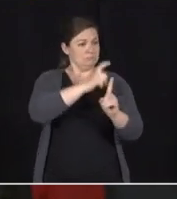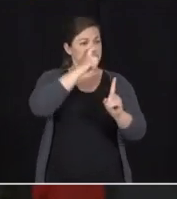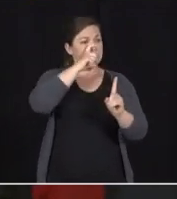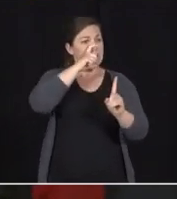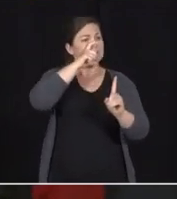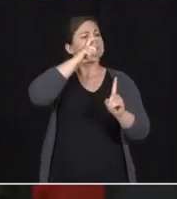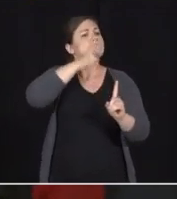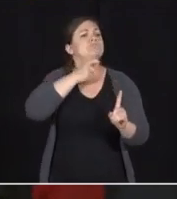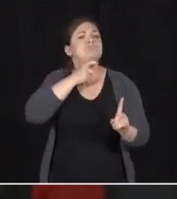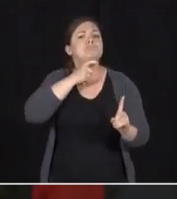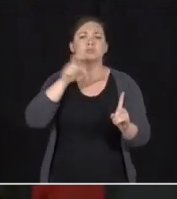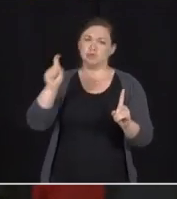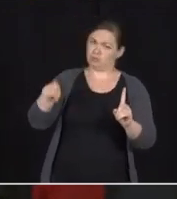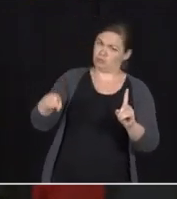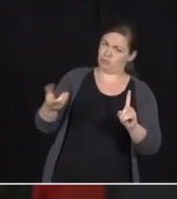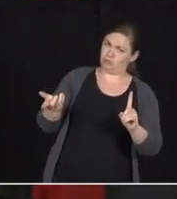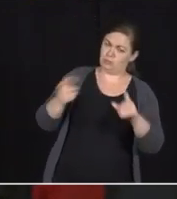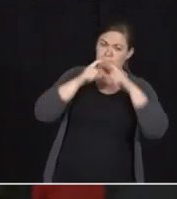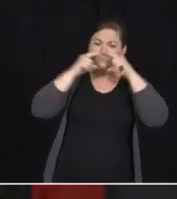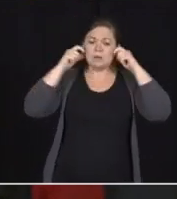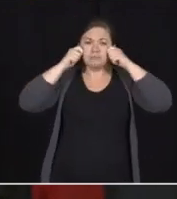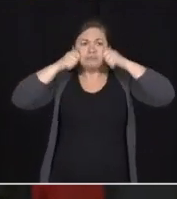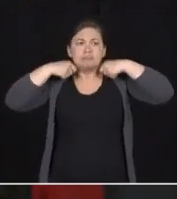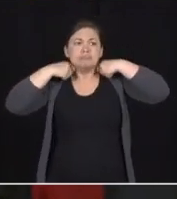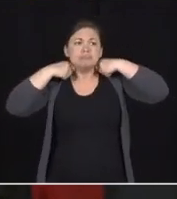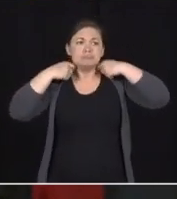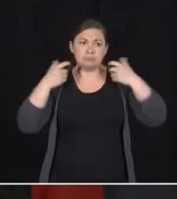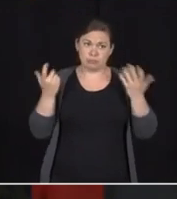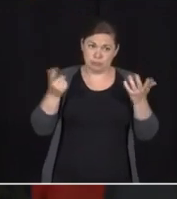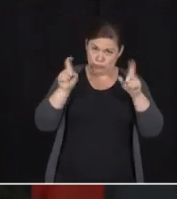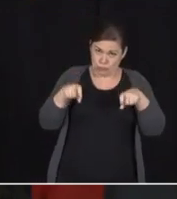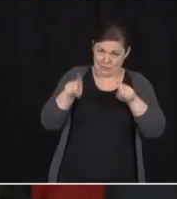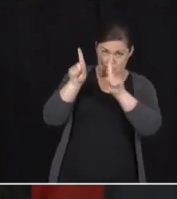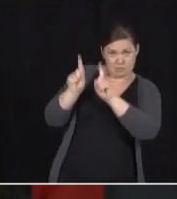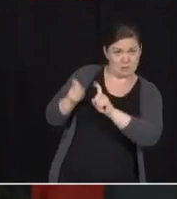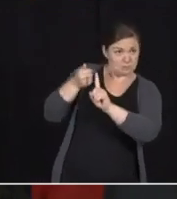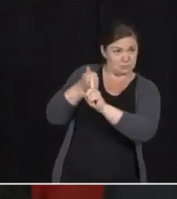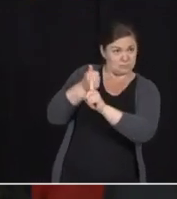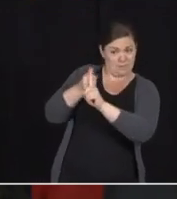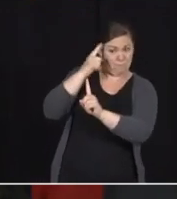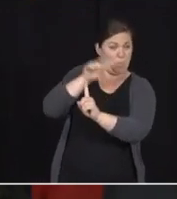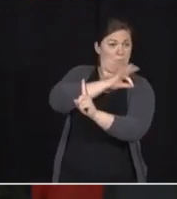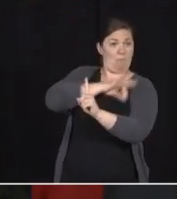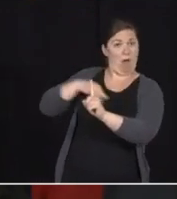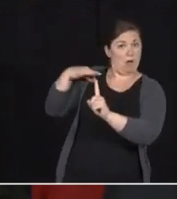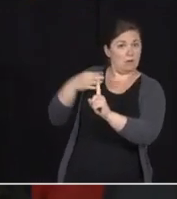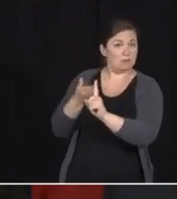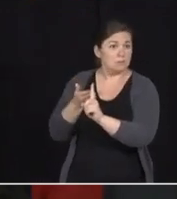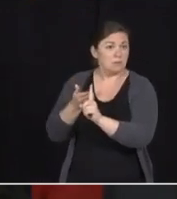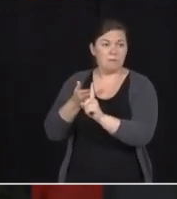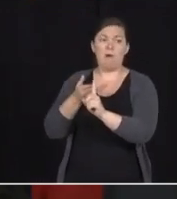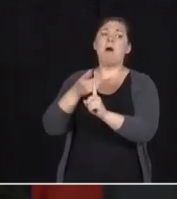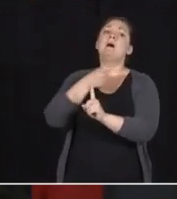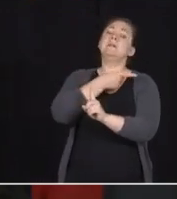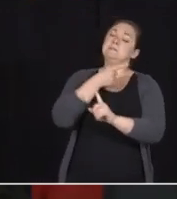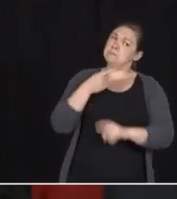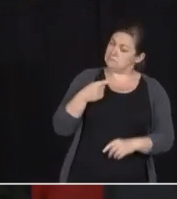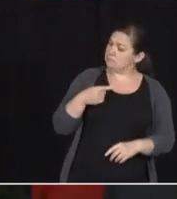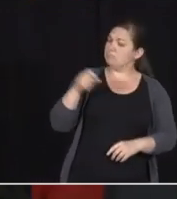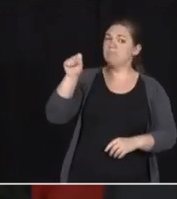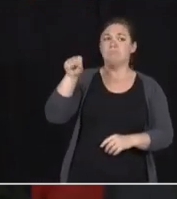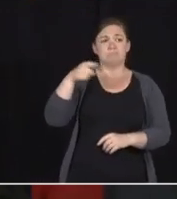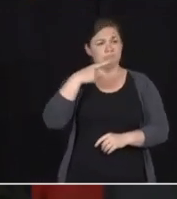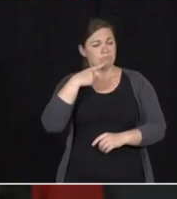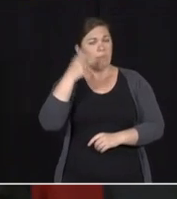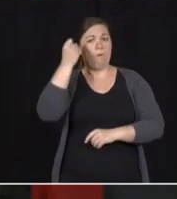mentioned Toronto a bunch of times, that you're not going to punish the rest of the province for what happened